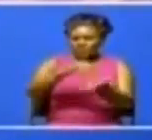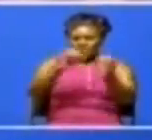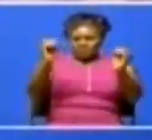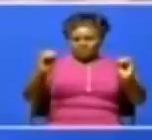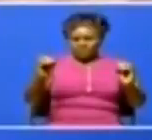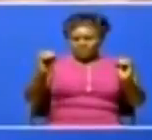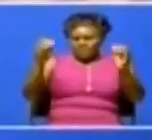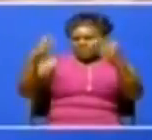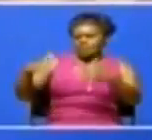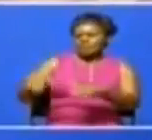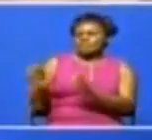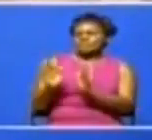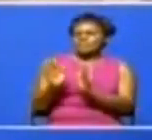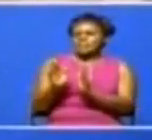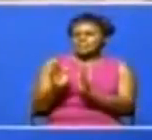Wacheni